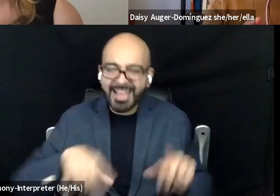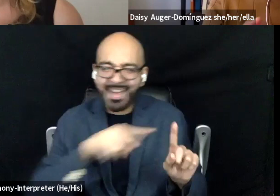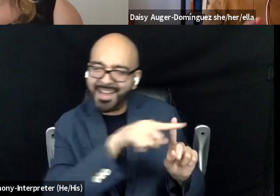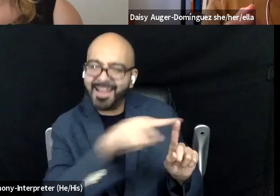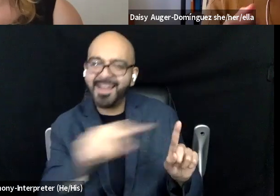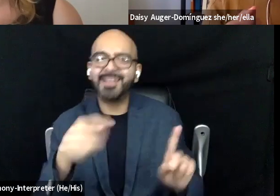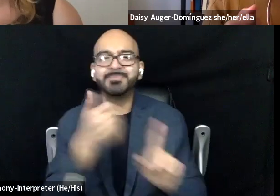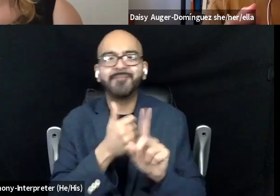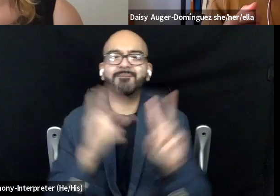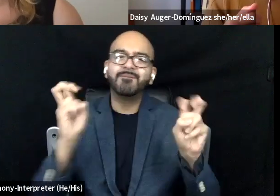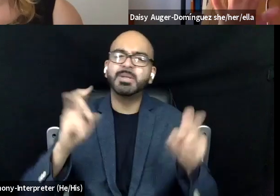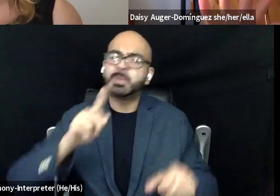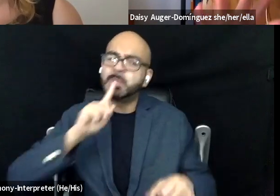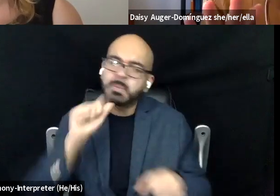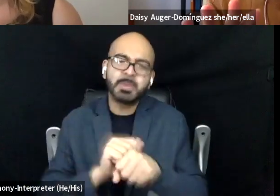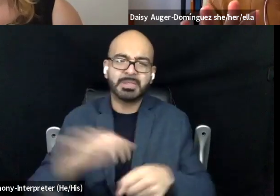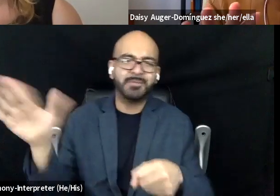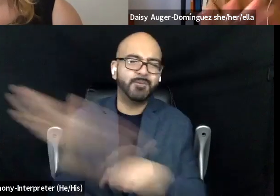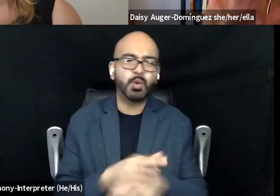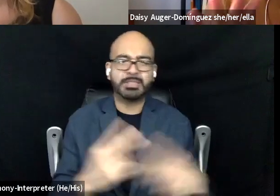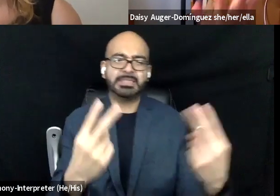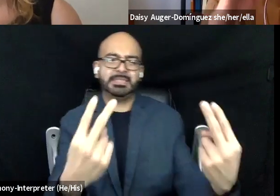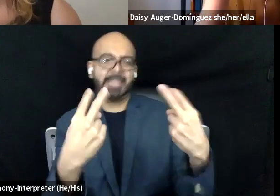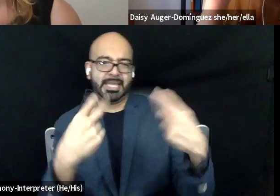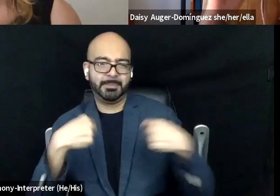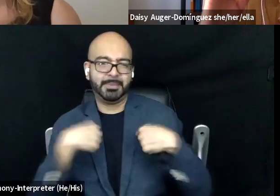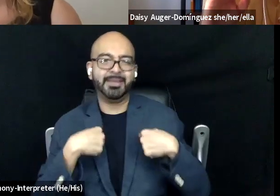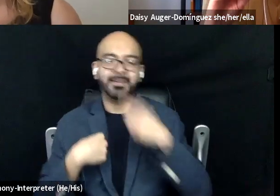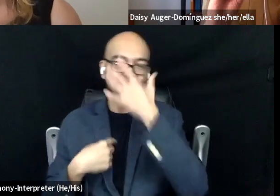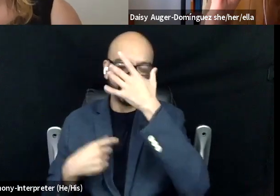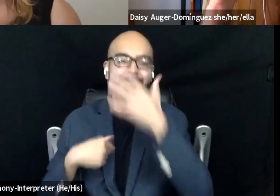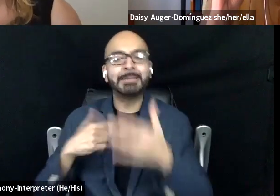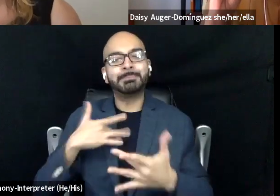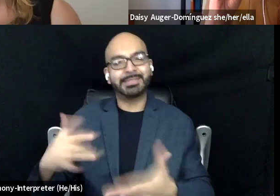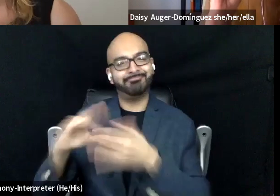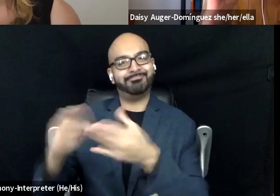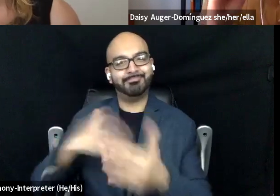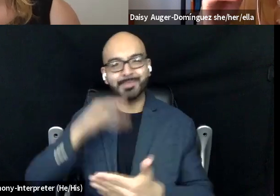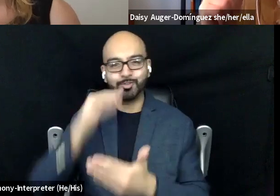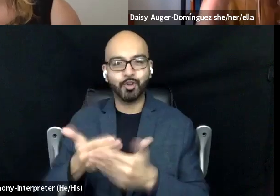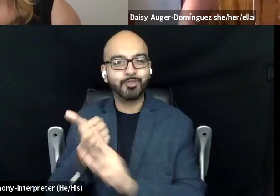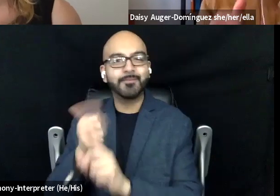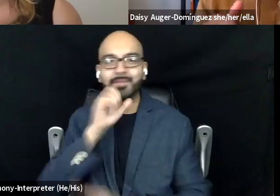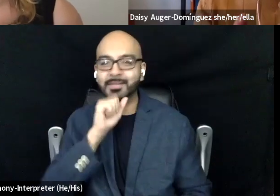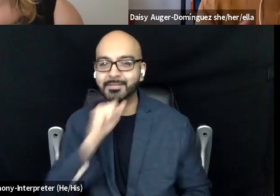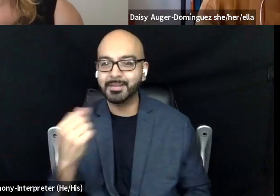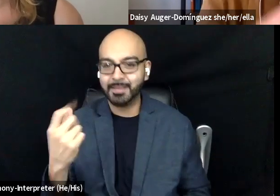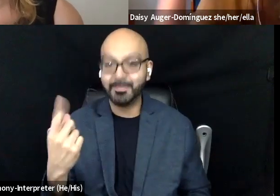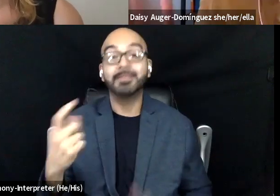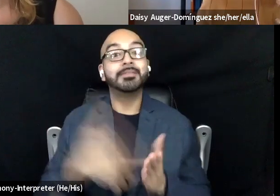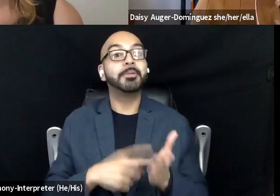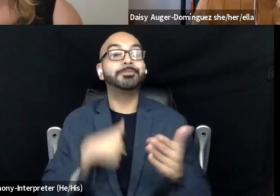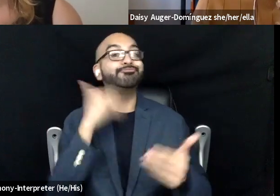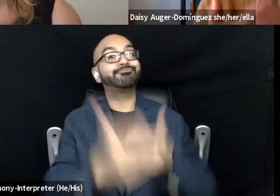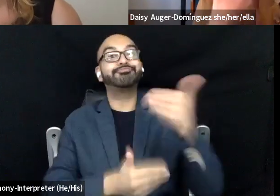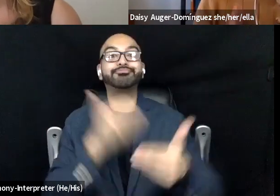it's not about, I say this to my daughter a lot. My daughter's 11, and sometimes I see myself making the same mistakes that I think every